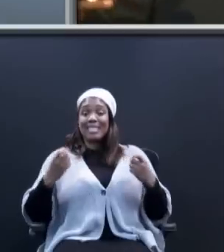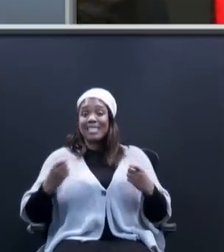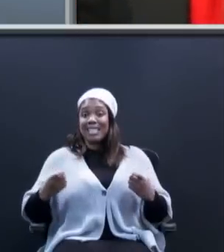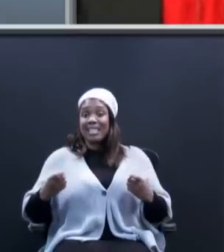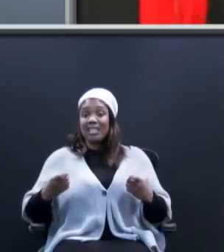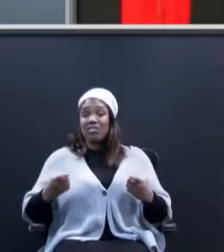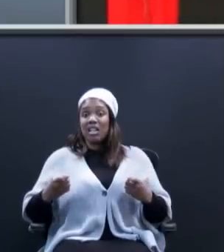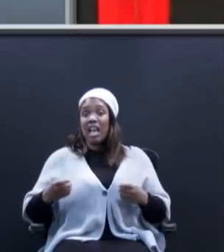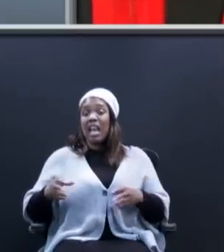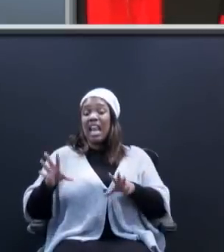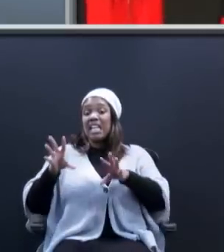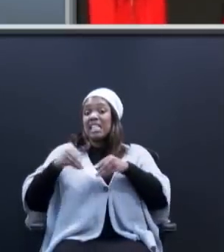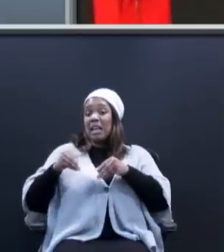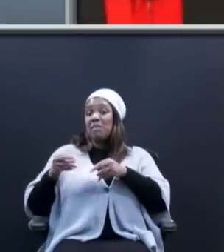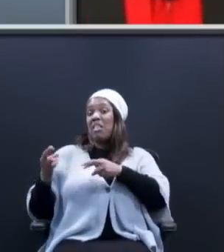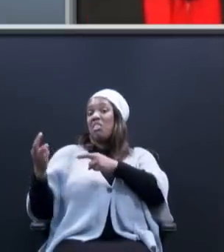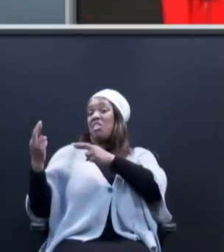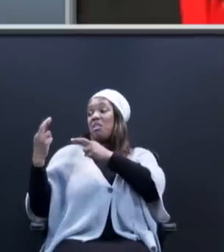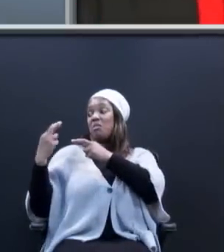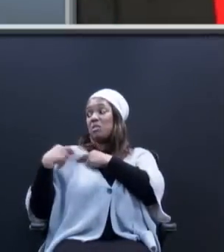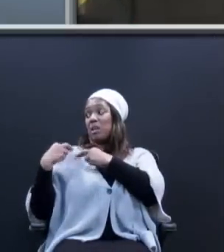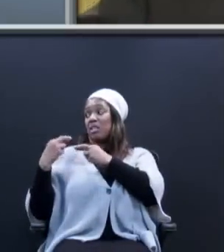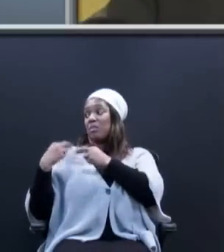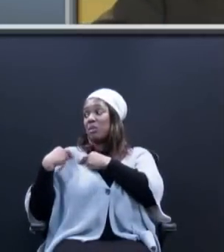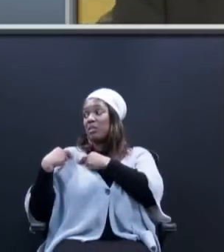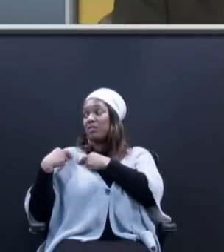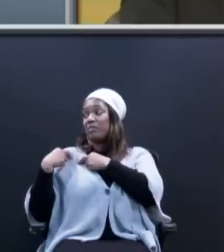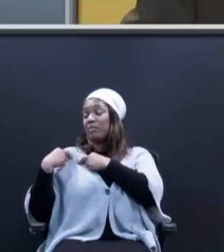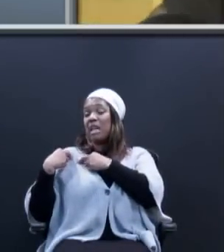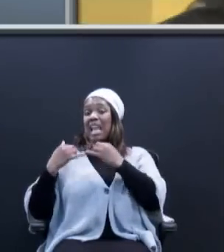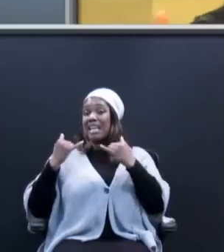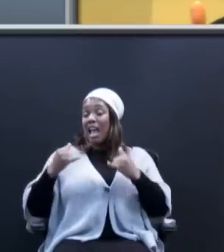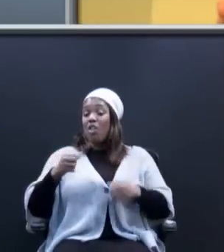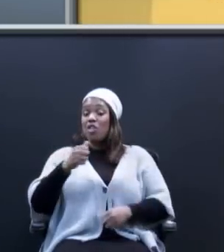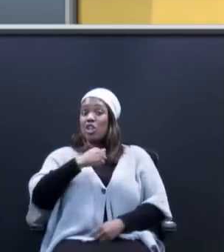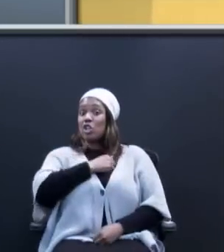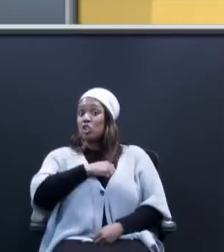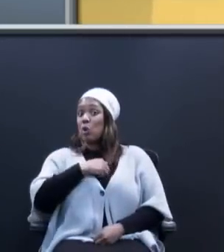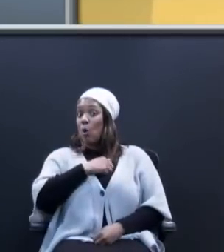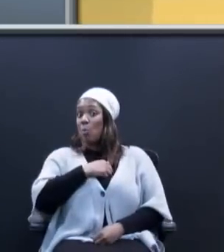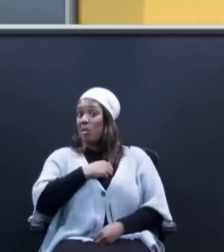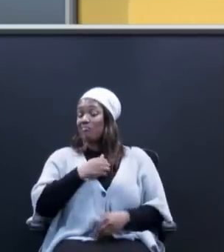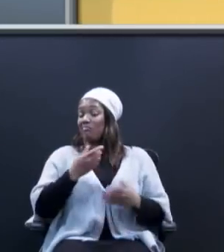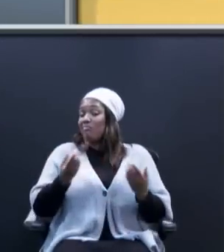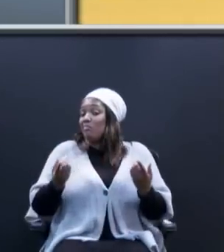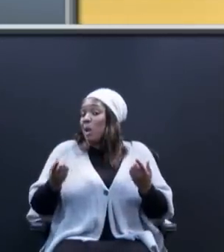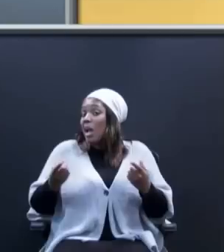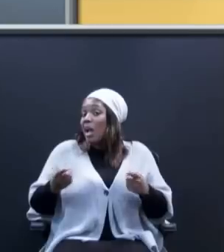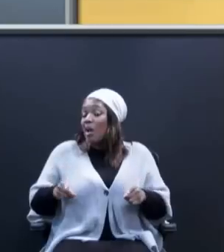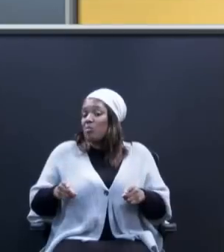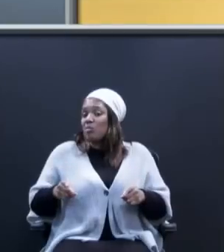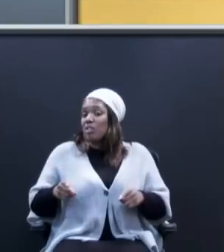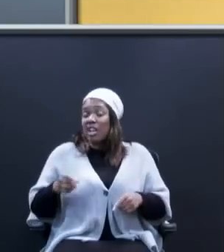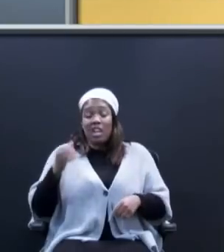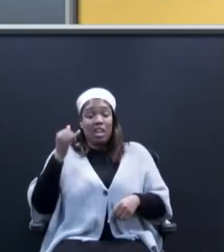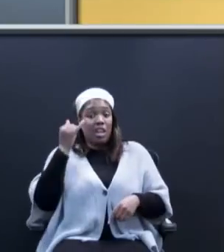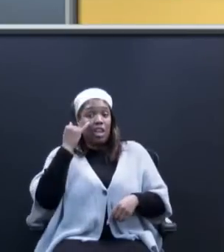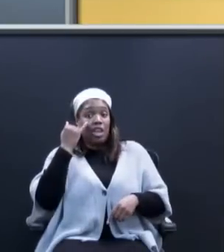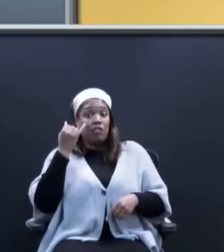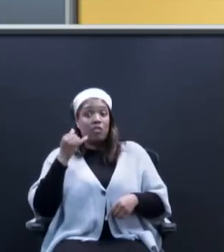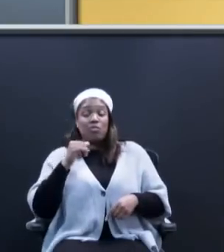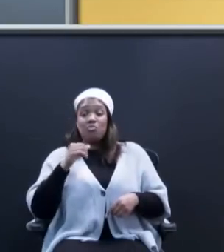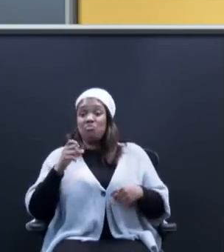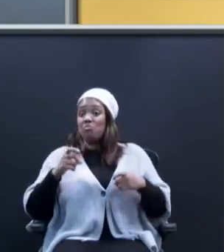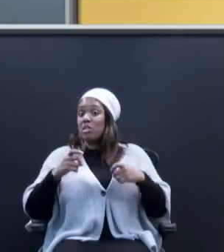Now, the atonement is made. All you have to do is walk right, and you will not get cut off.